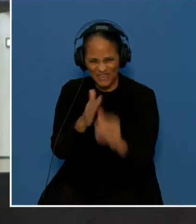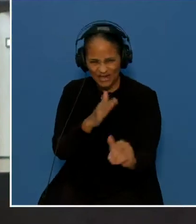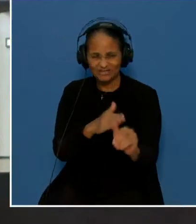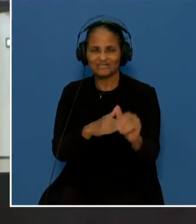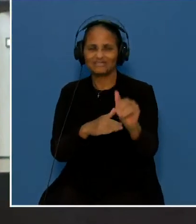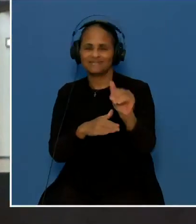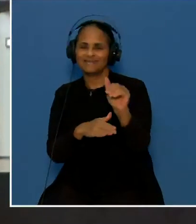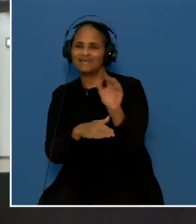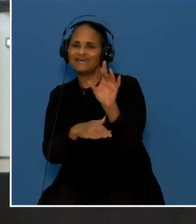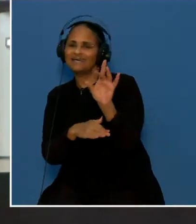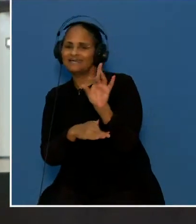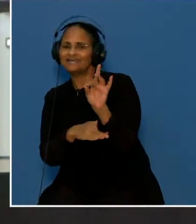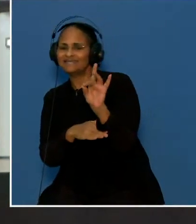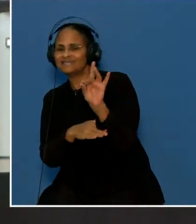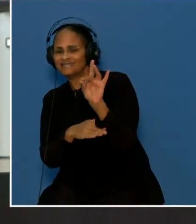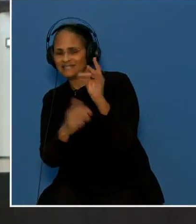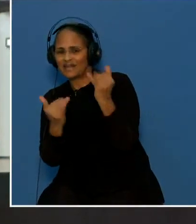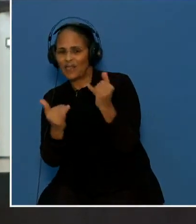$86,600 has been paid.